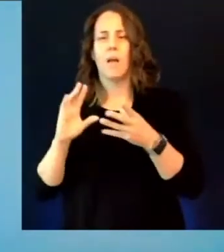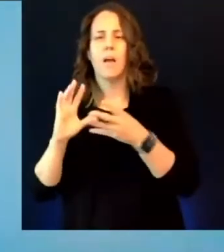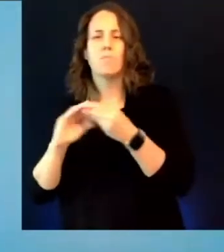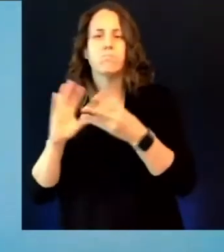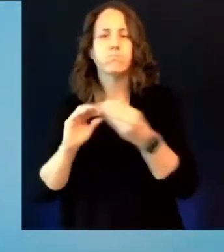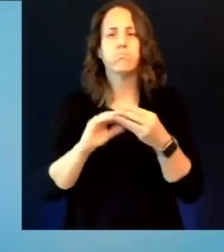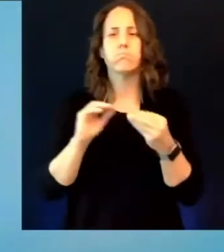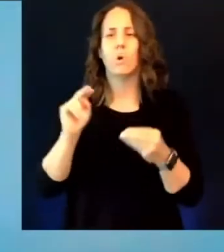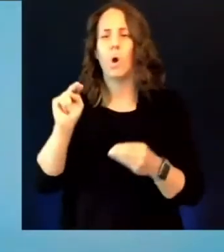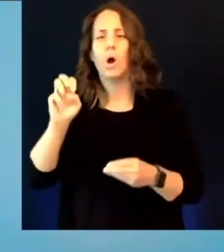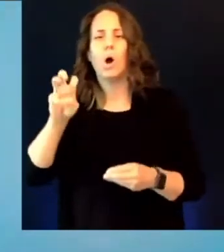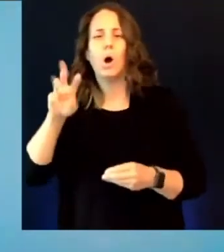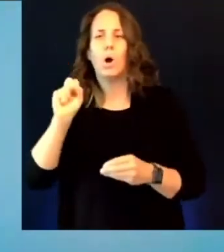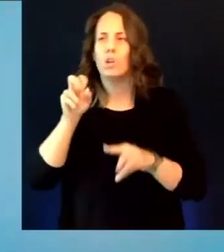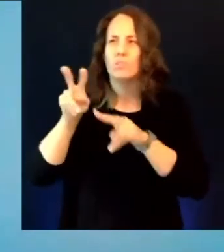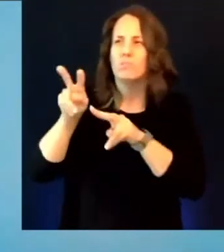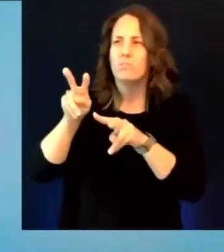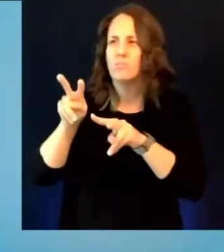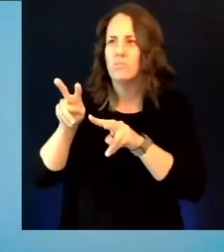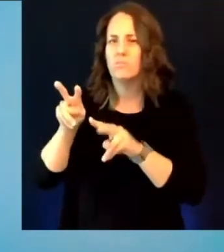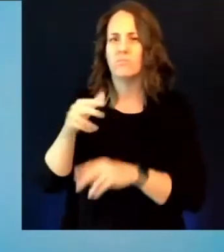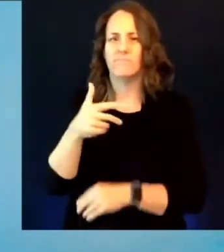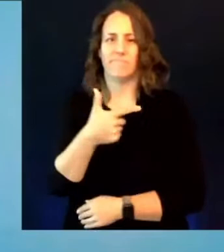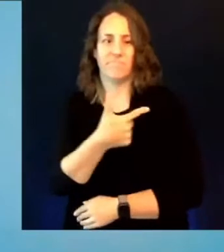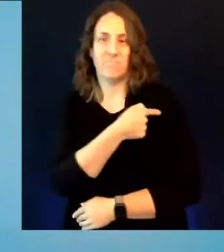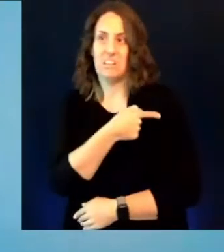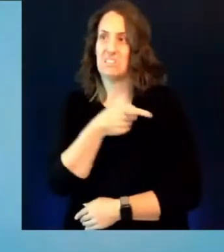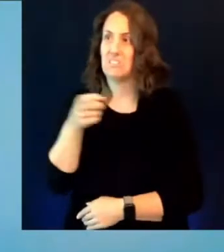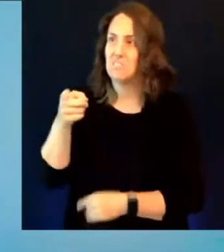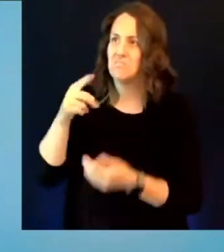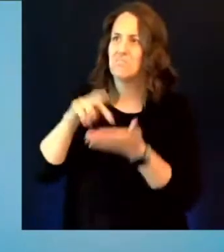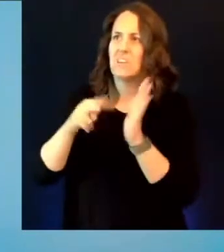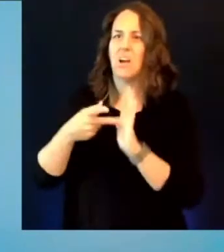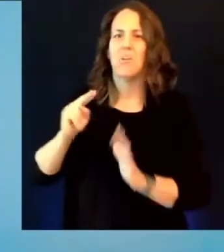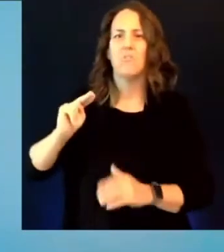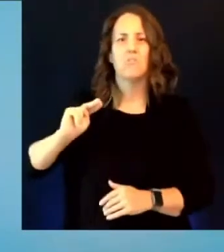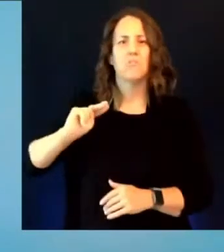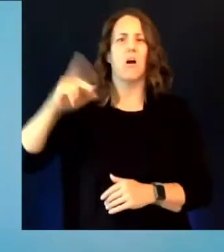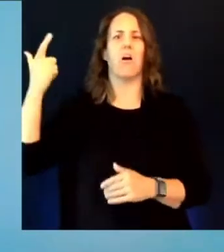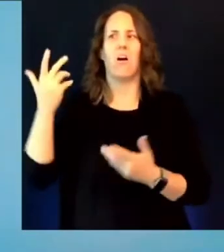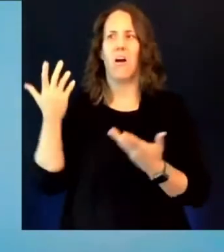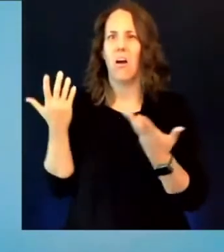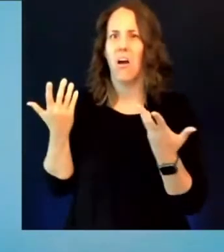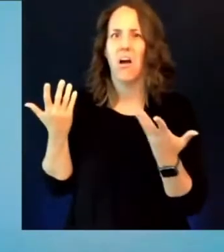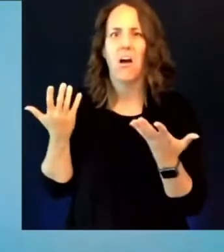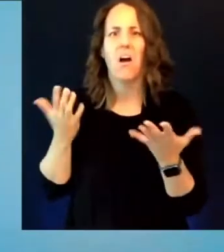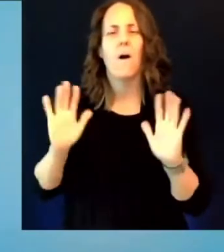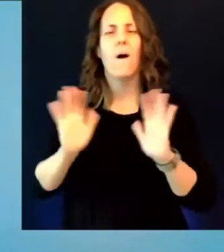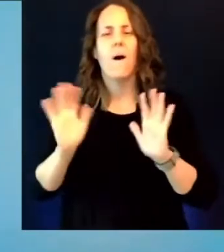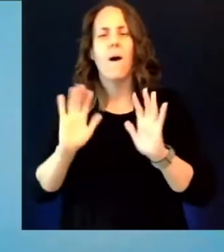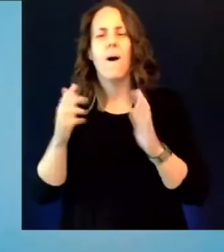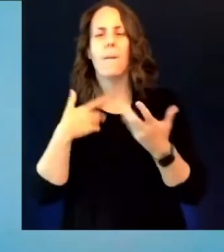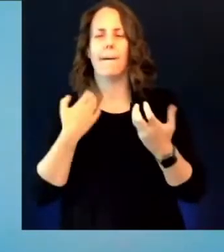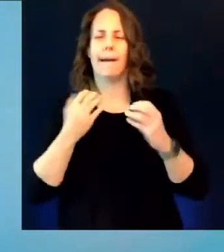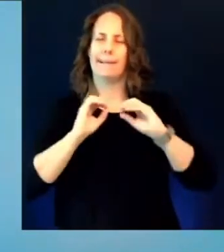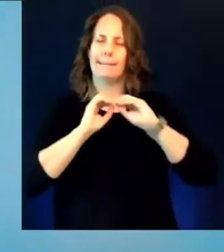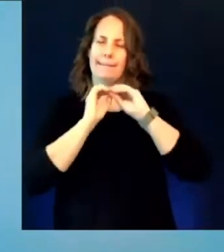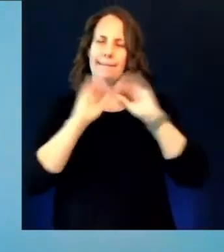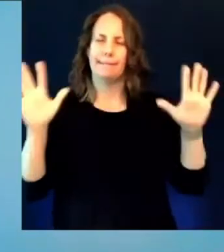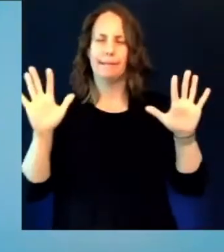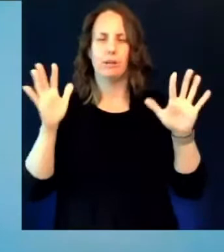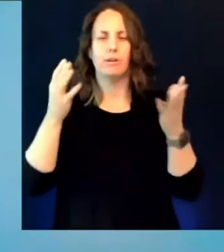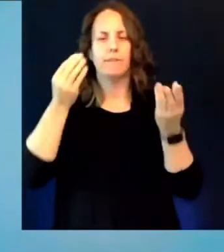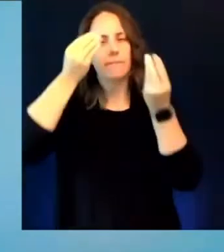Wisconsin's COVID-19 burden comes from those who are not fully vaccinated. The data show clearly